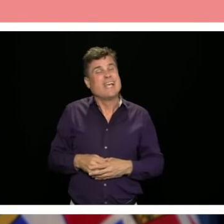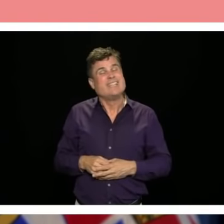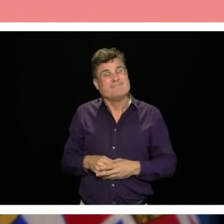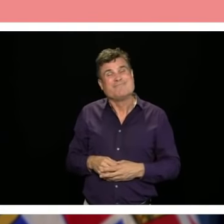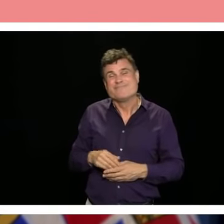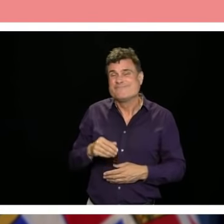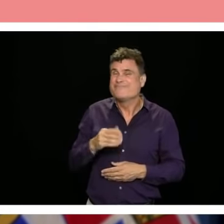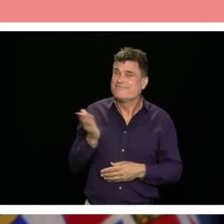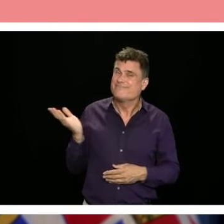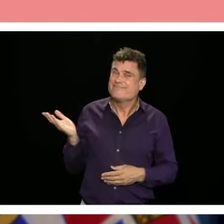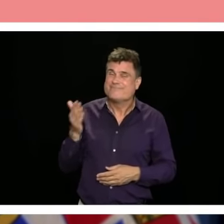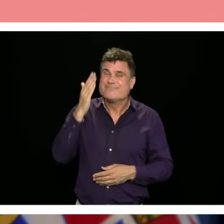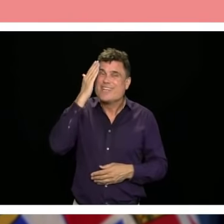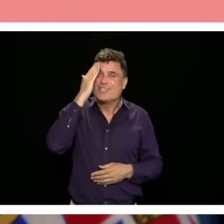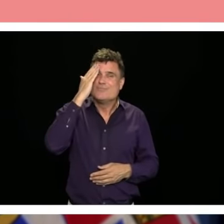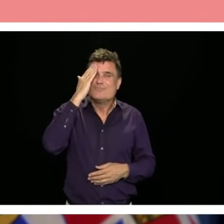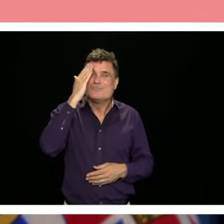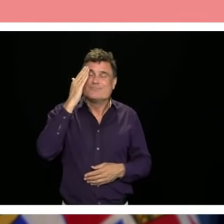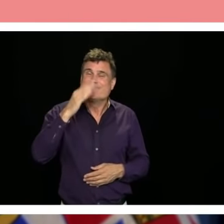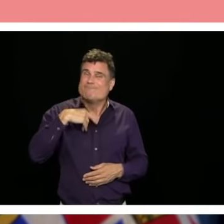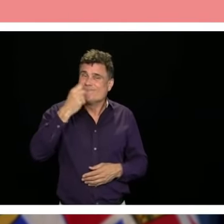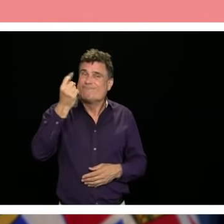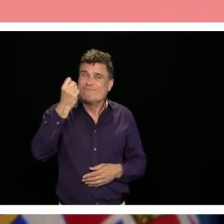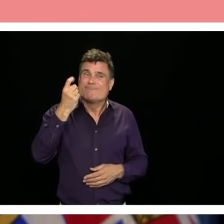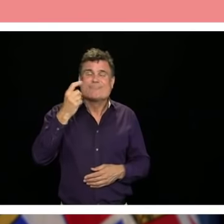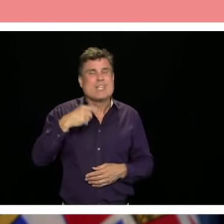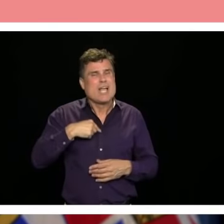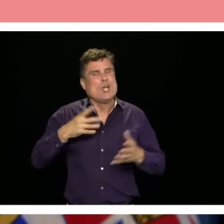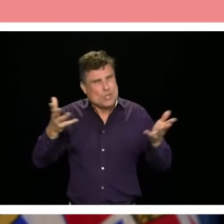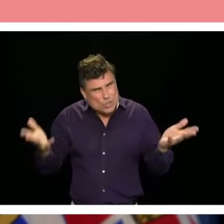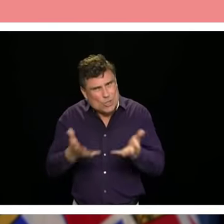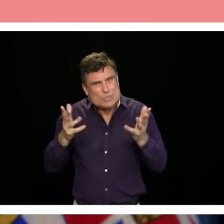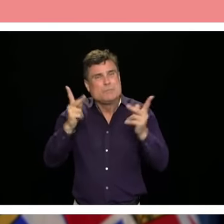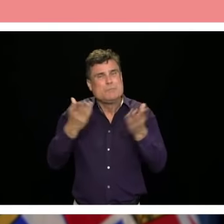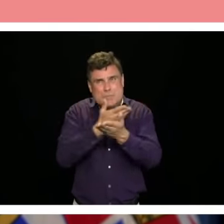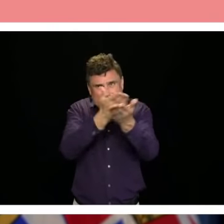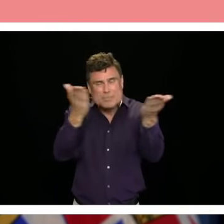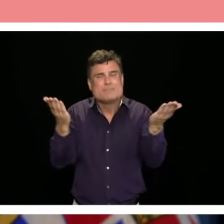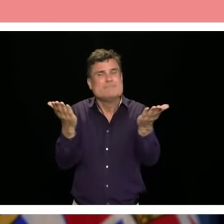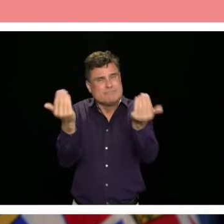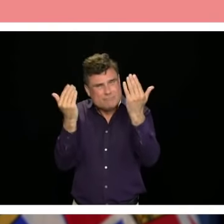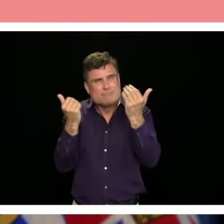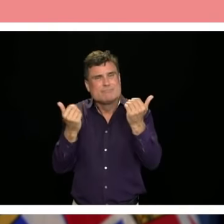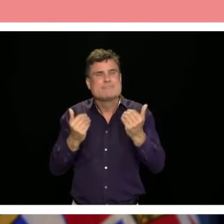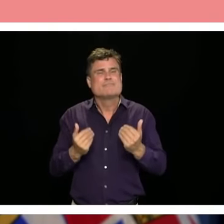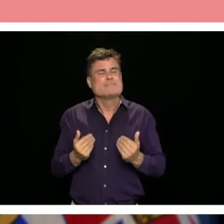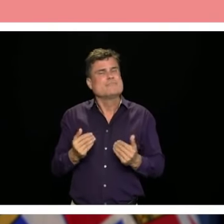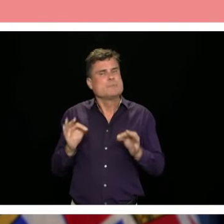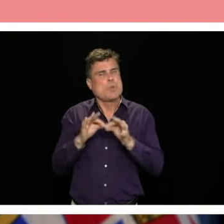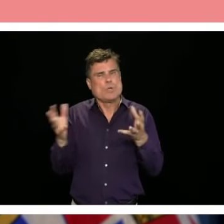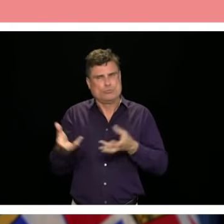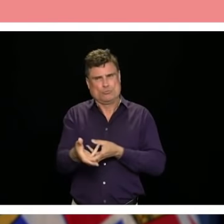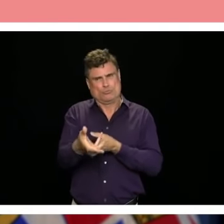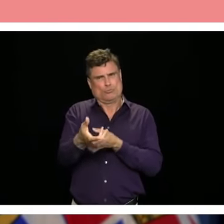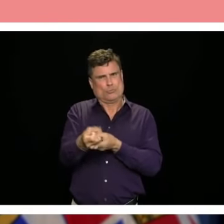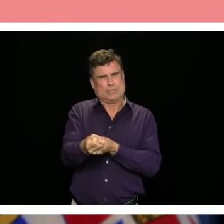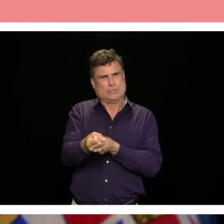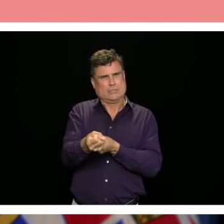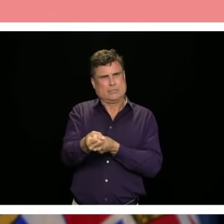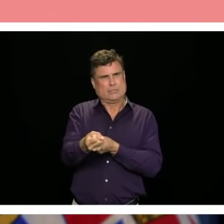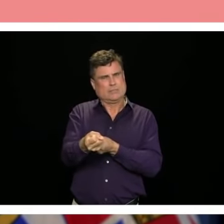strongly encourage the public to return to these restaurants that have spent all the time and money getting physically distanced. Is that something you're prepared